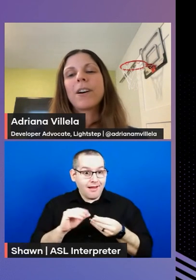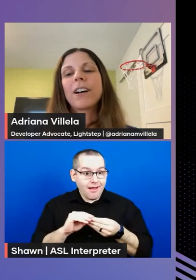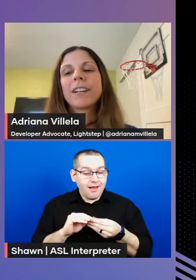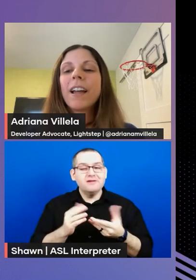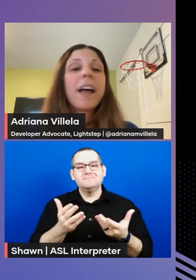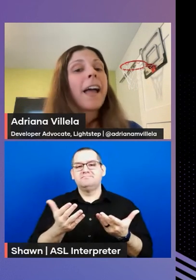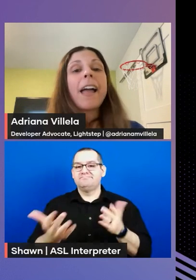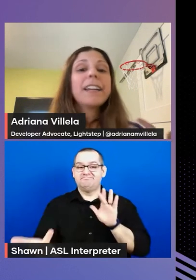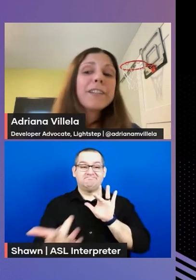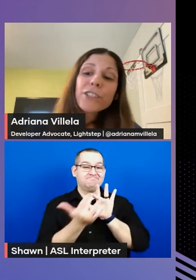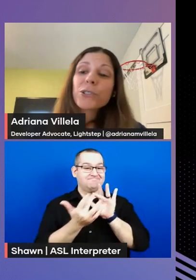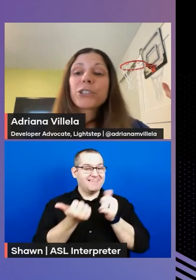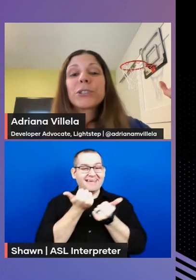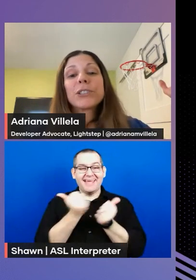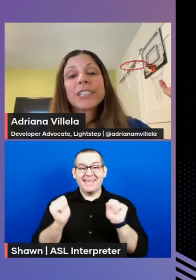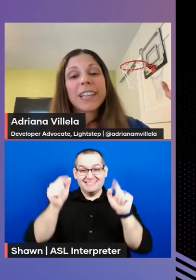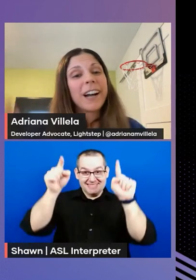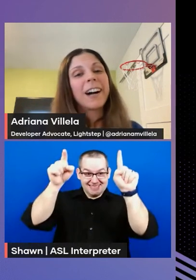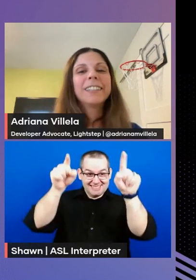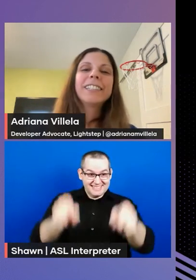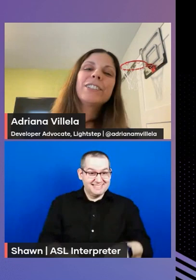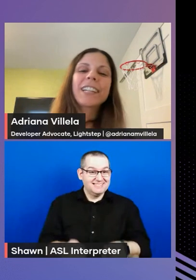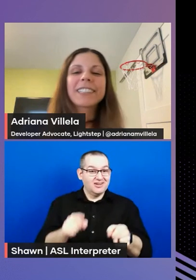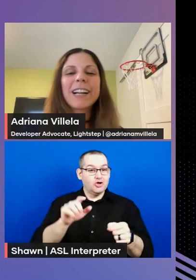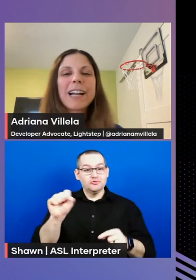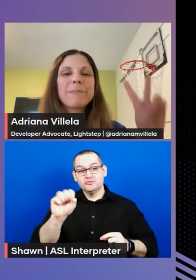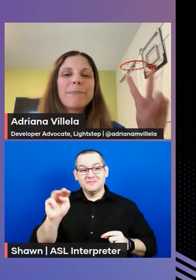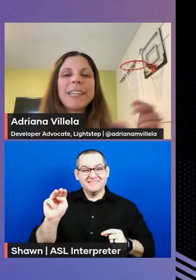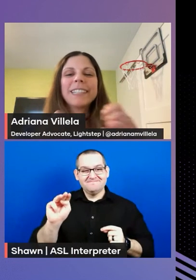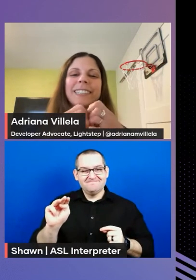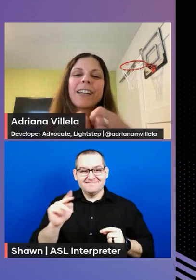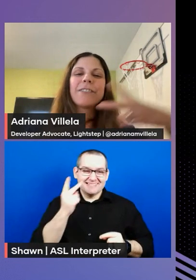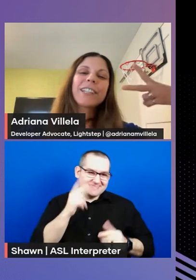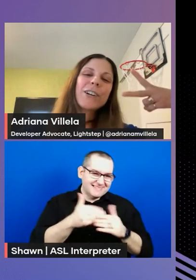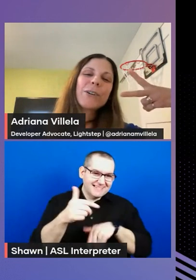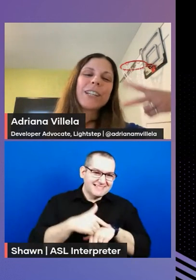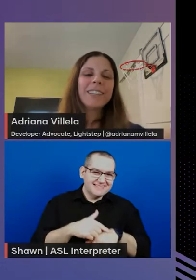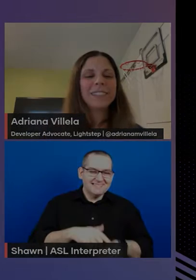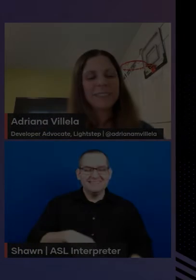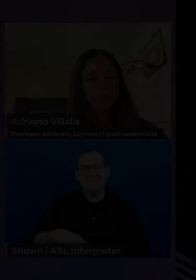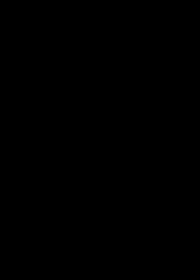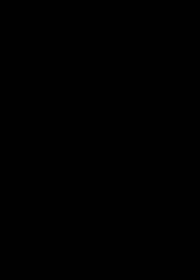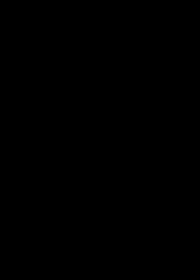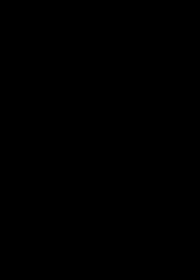me up on any of the socials. Until next time, peace, love, and code.